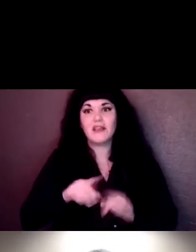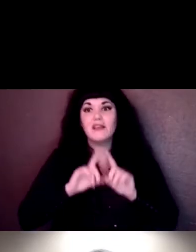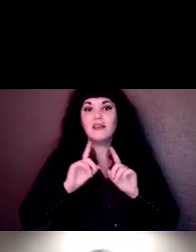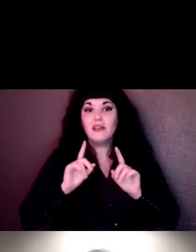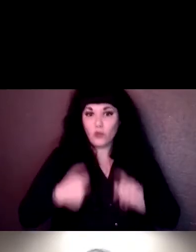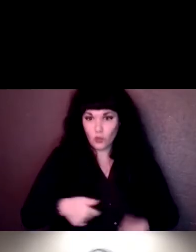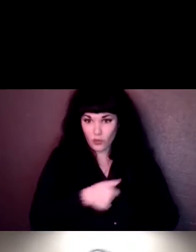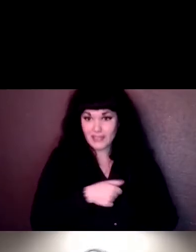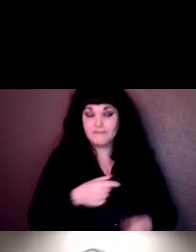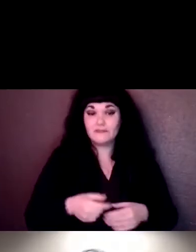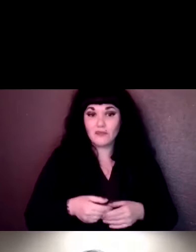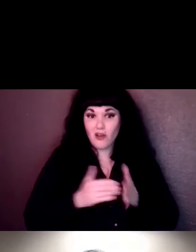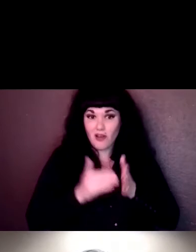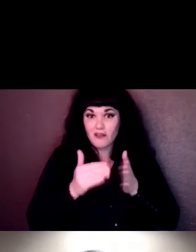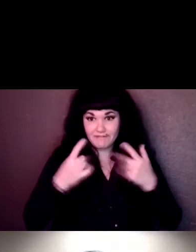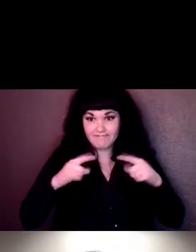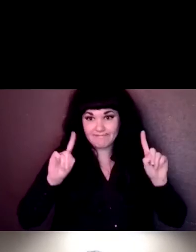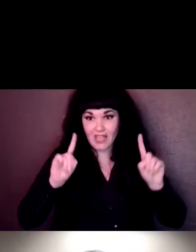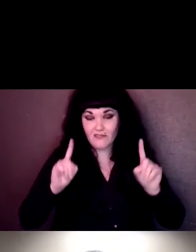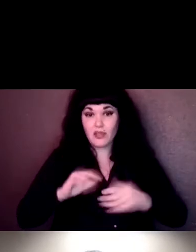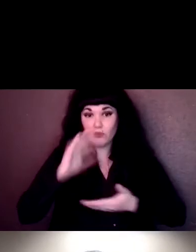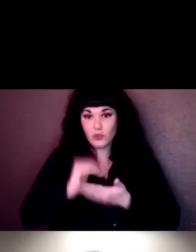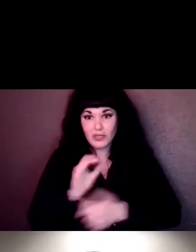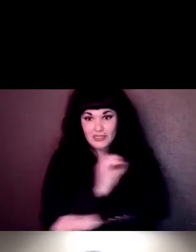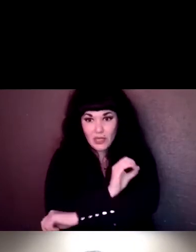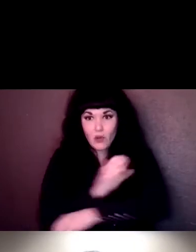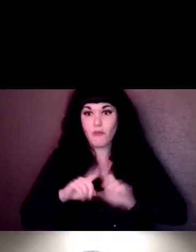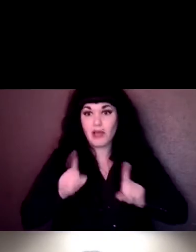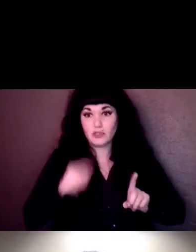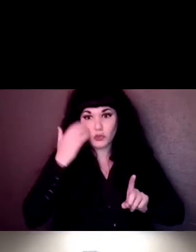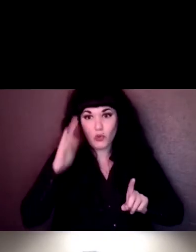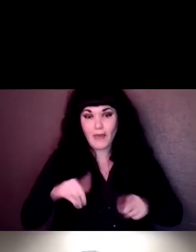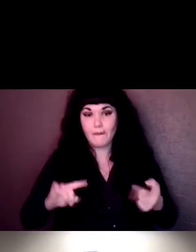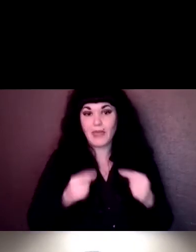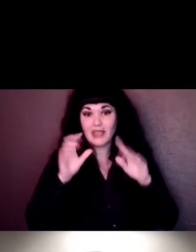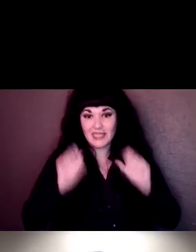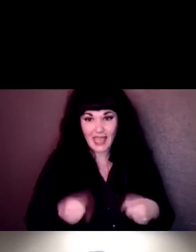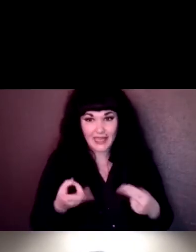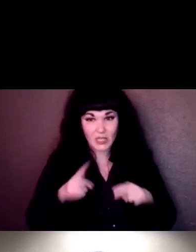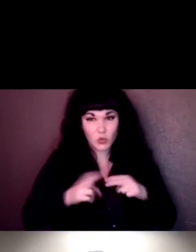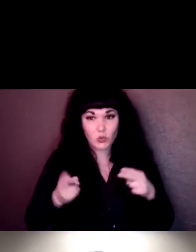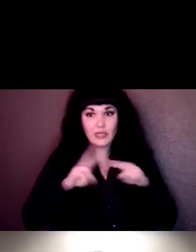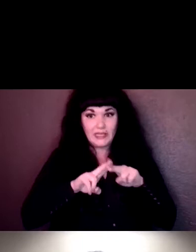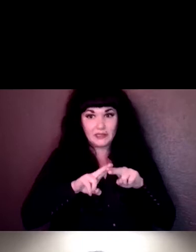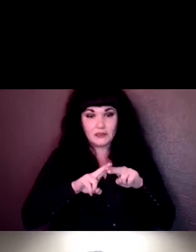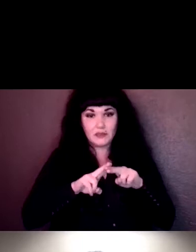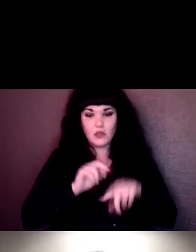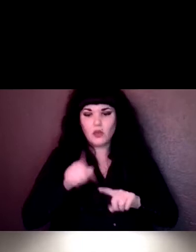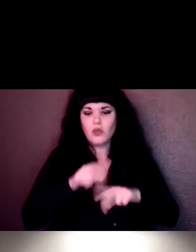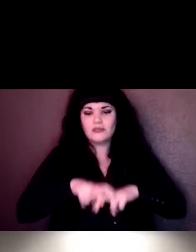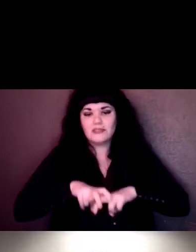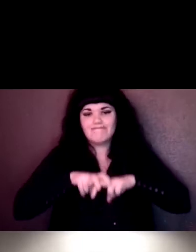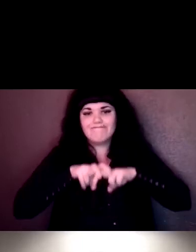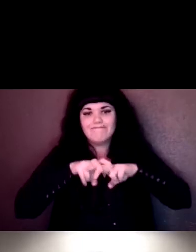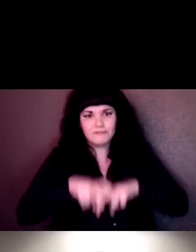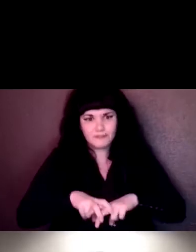our cases. But did you know that pain can increase upon extended sitting, standing,